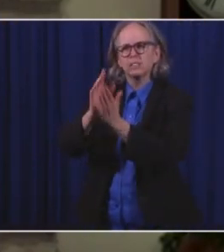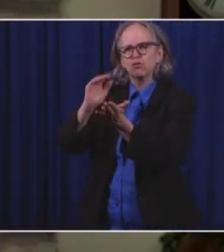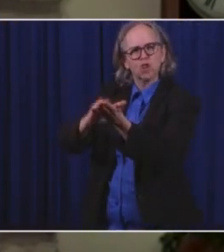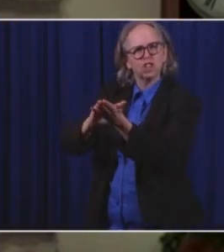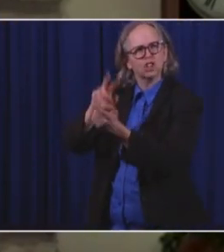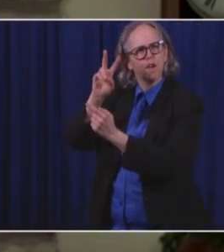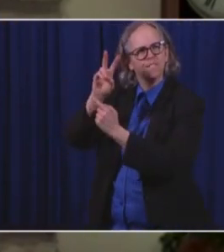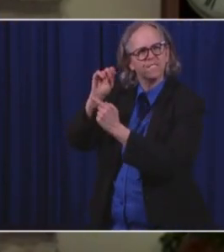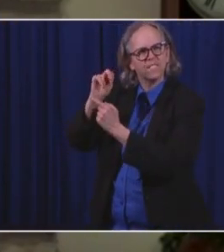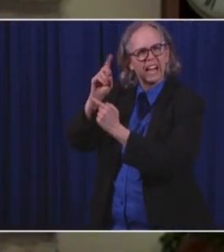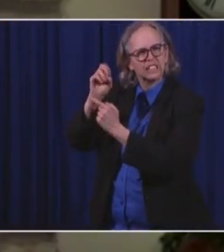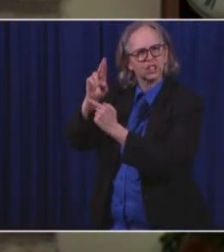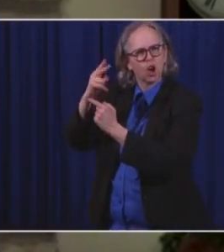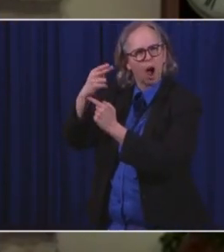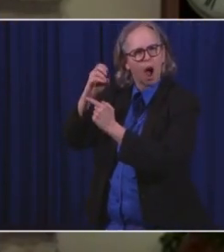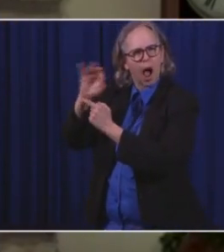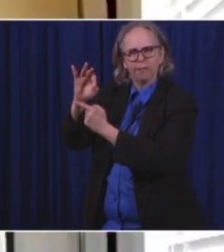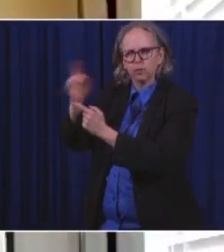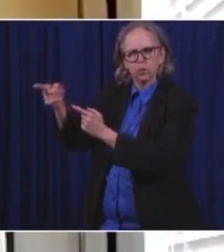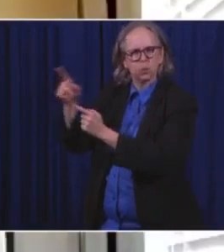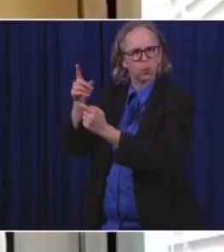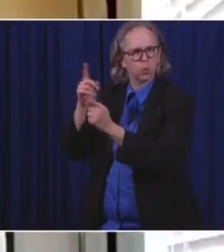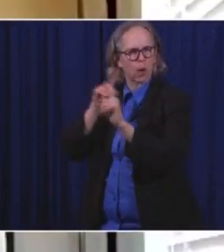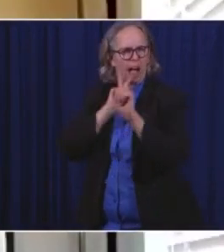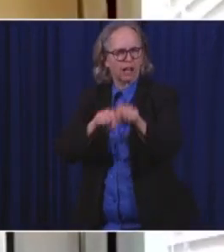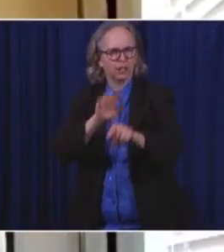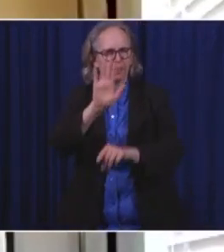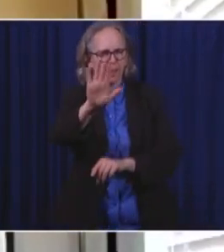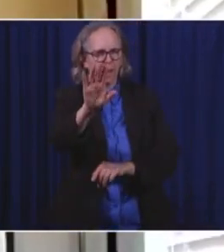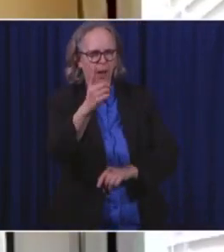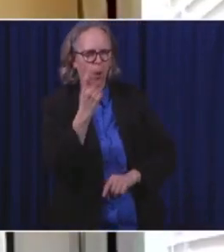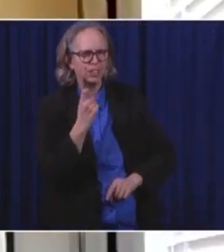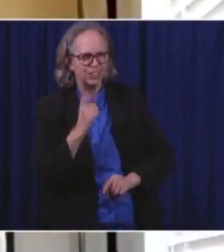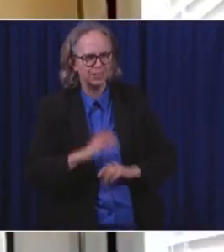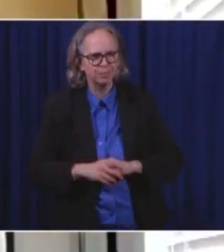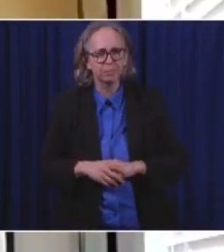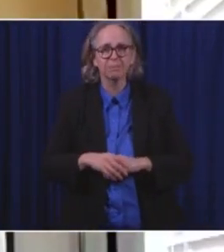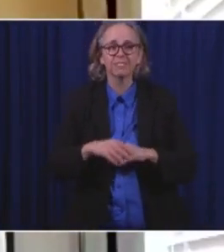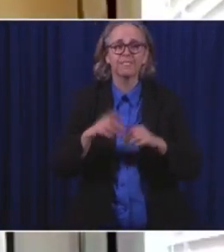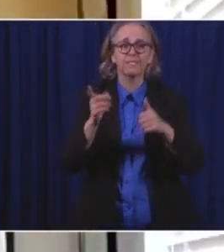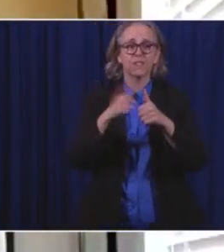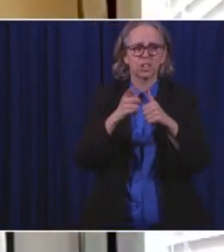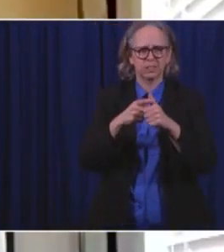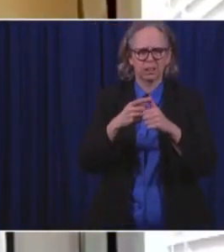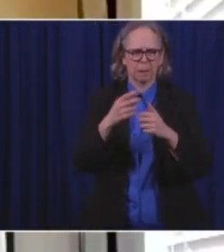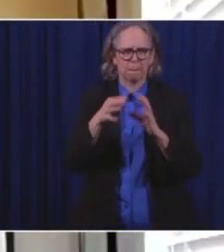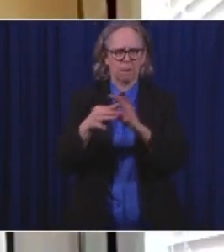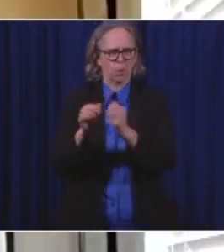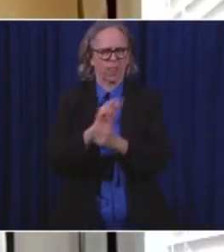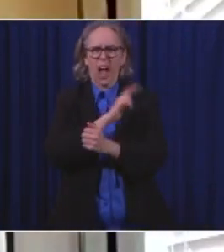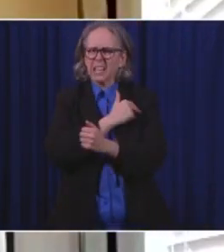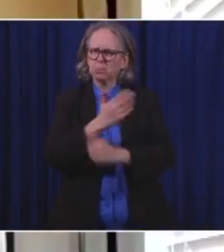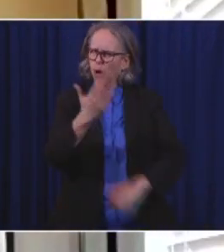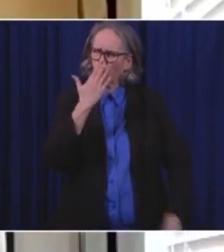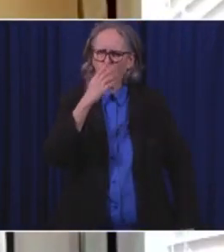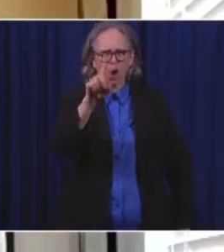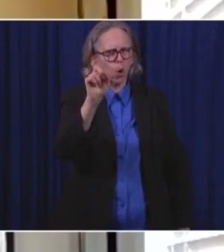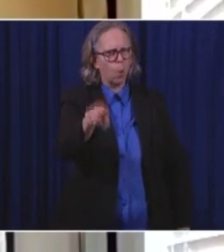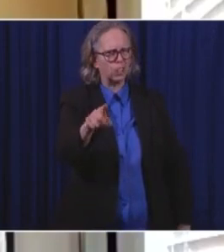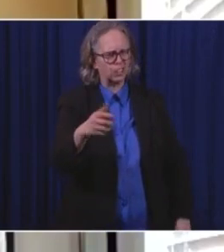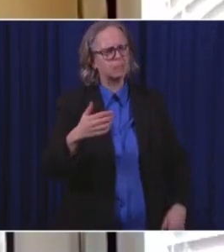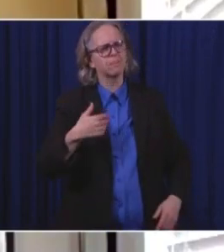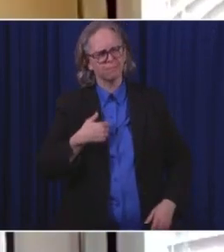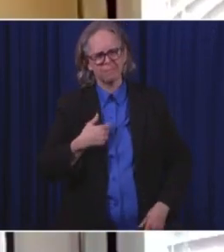and therapeutics? Yeah, so let me begin first with your question about hospitals. It's a very good question. It's a question that